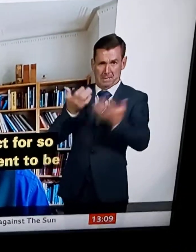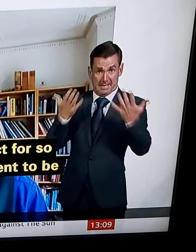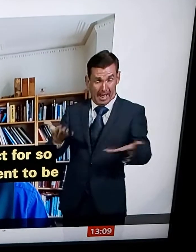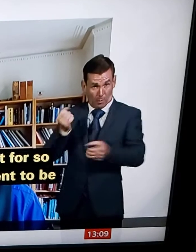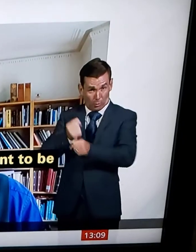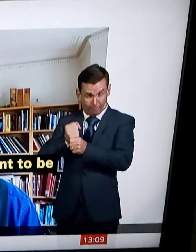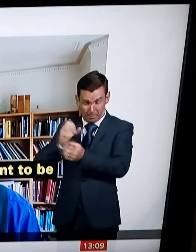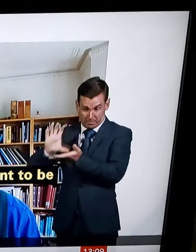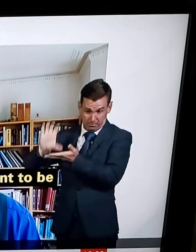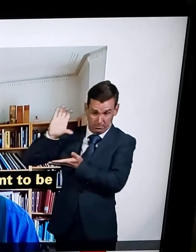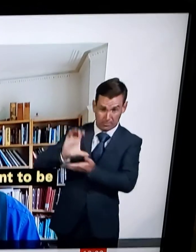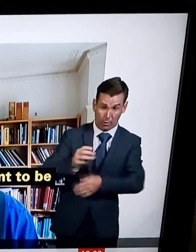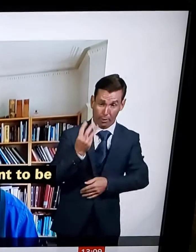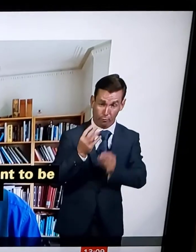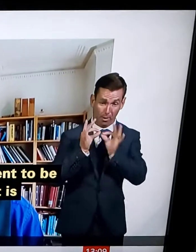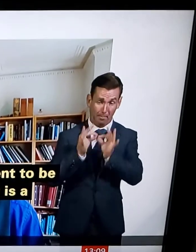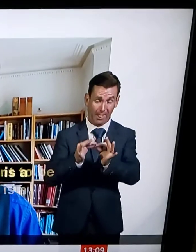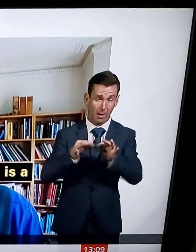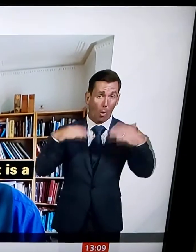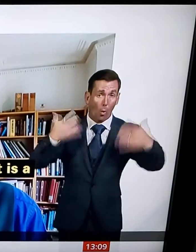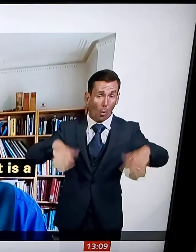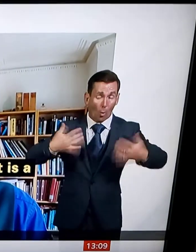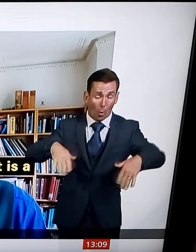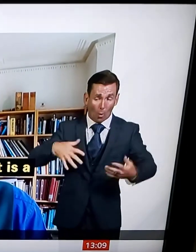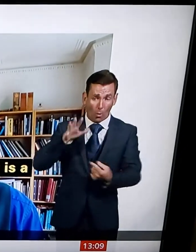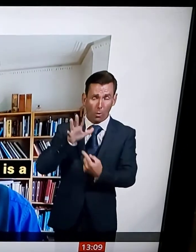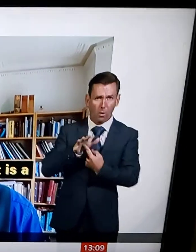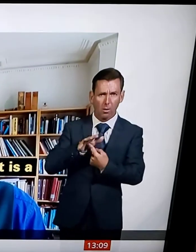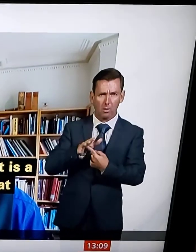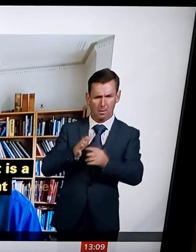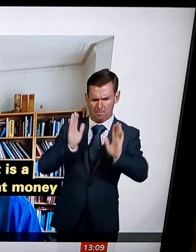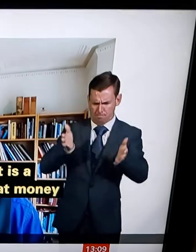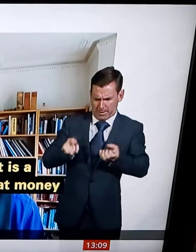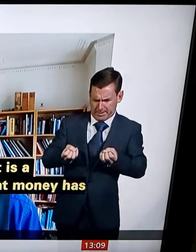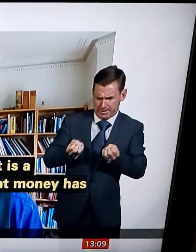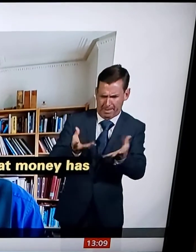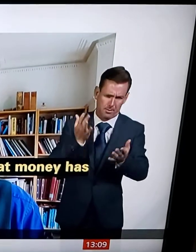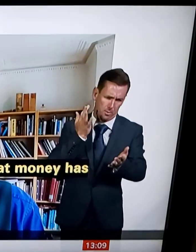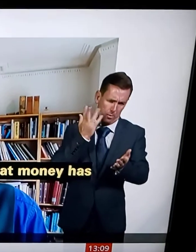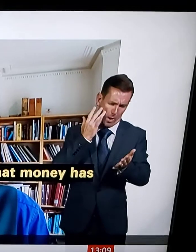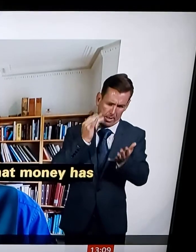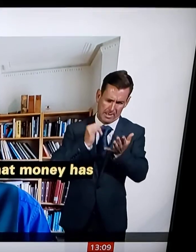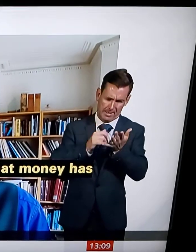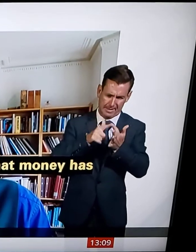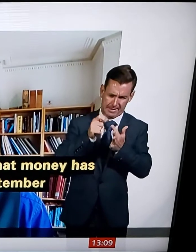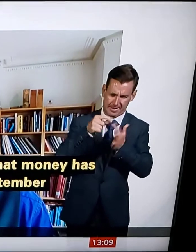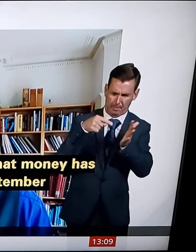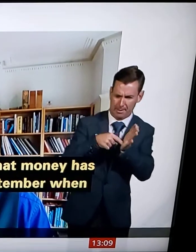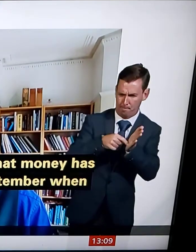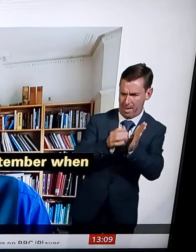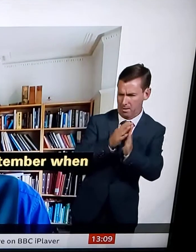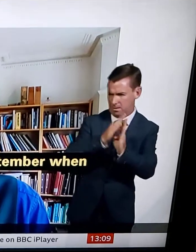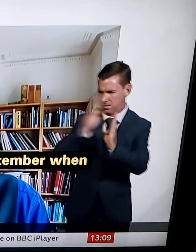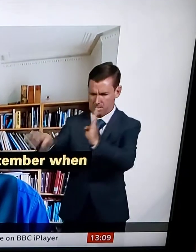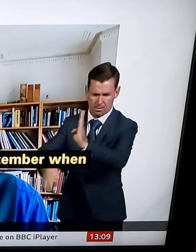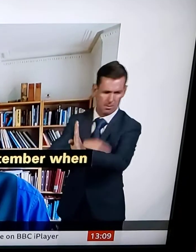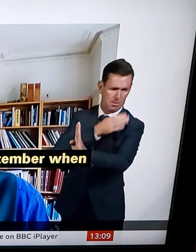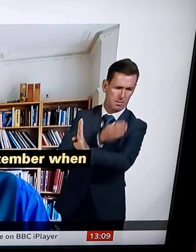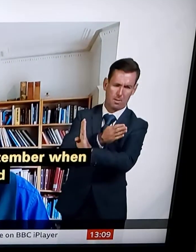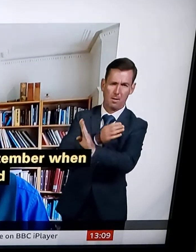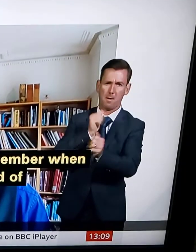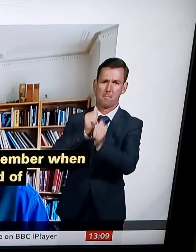the casting of Johnny Depp in an adaptation of her fantastic piece, The Book. The allegations of physical abuse were made by